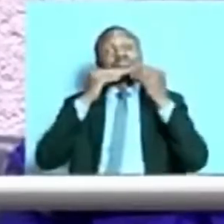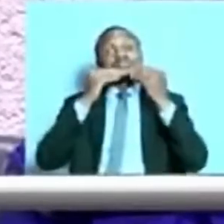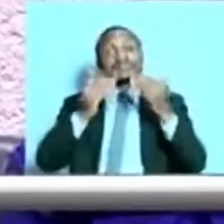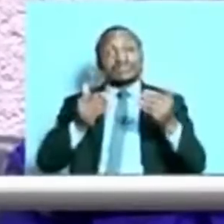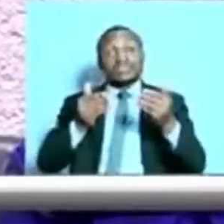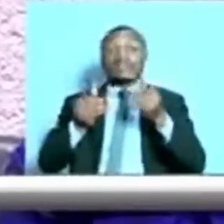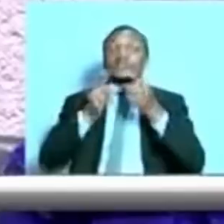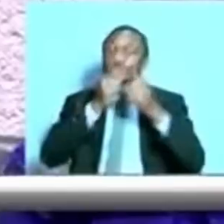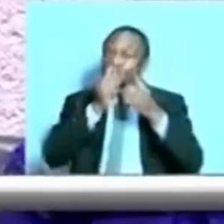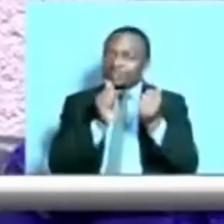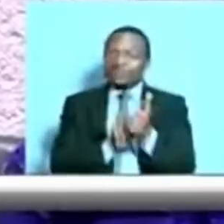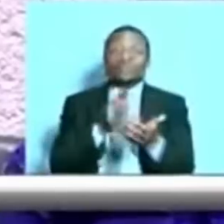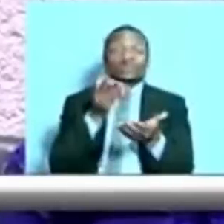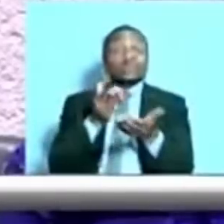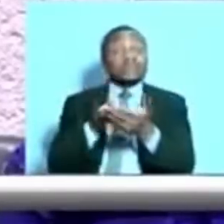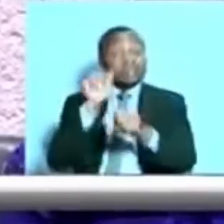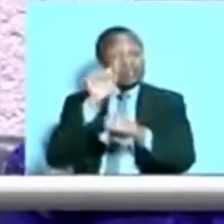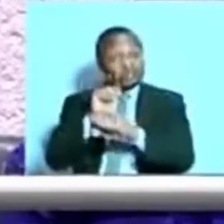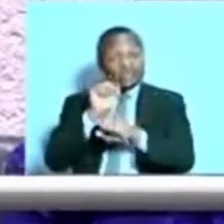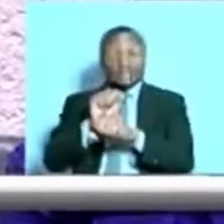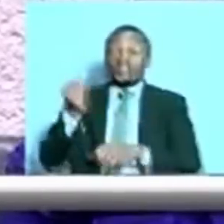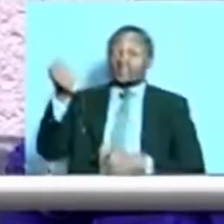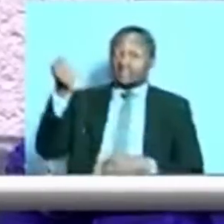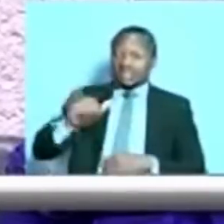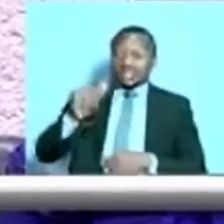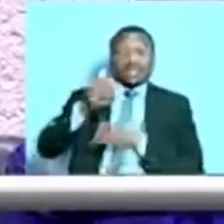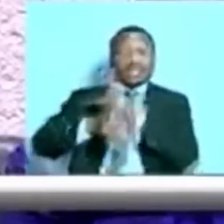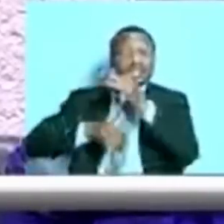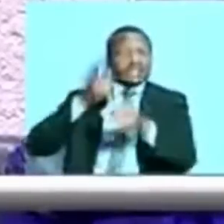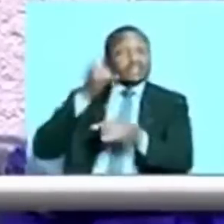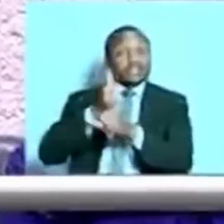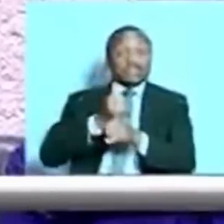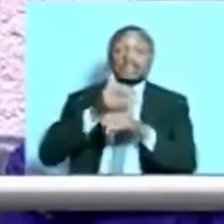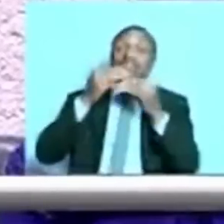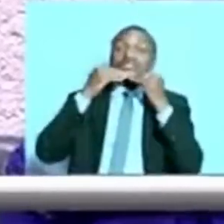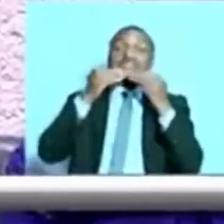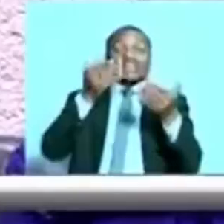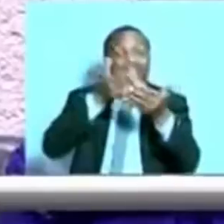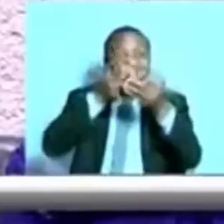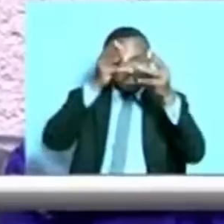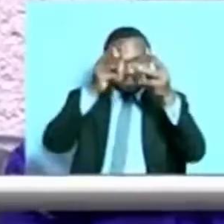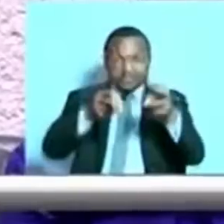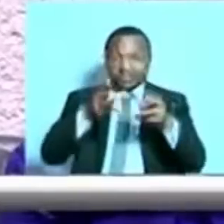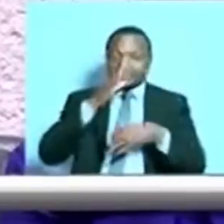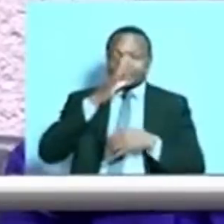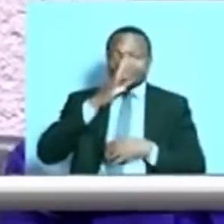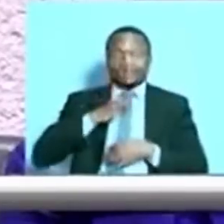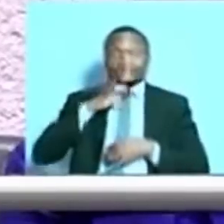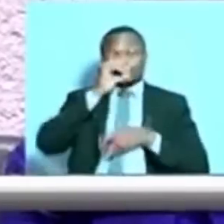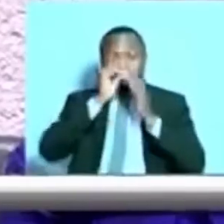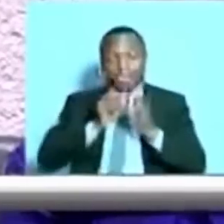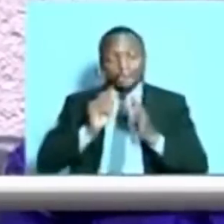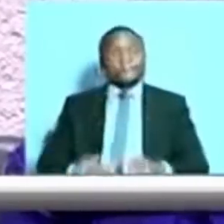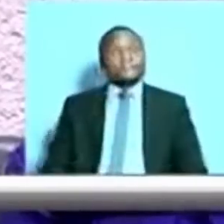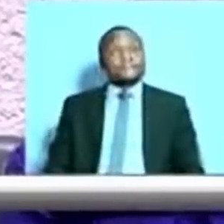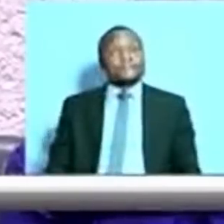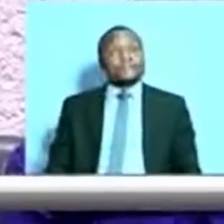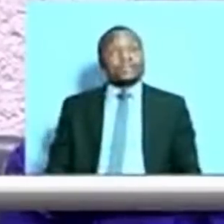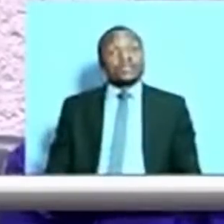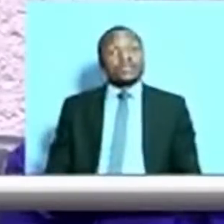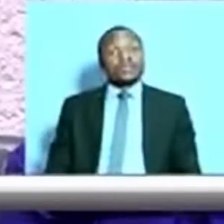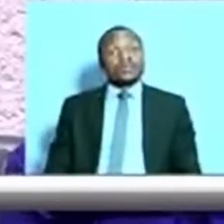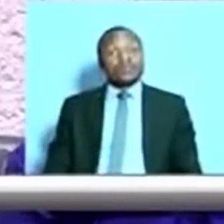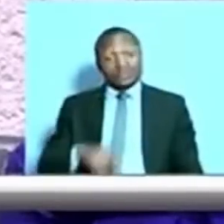did score on that one, that I'm serving 10 years, and I will appreciate it in this manner. Madam Speaker, based on the